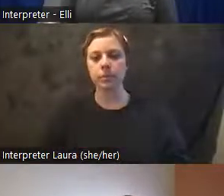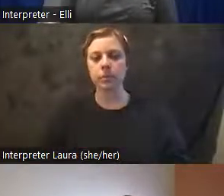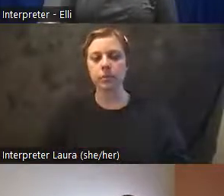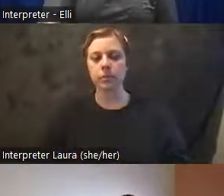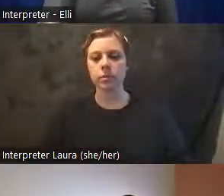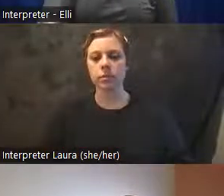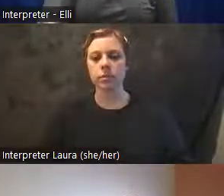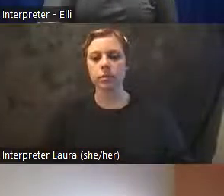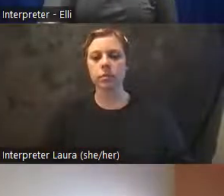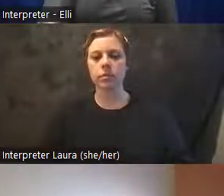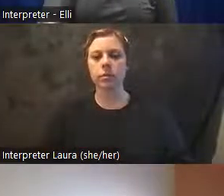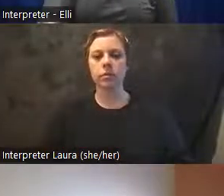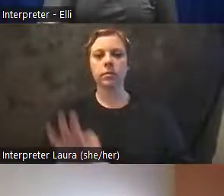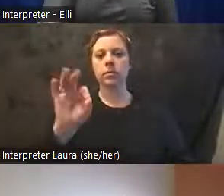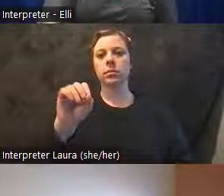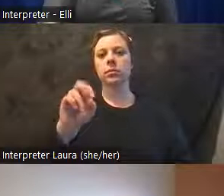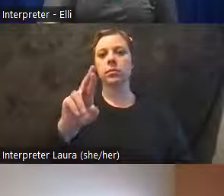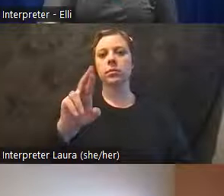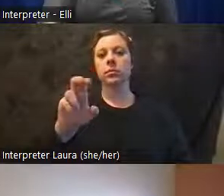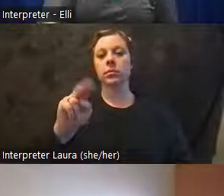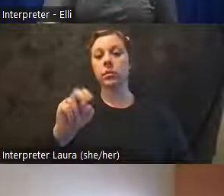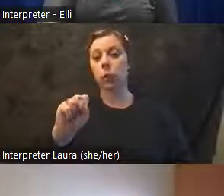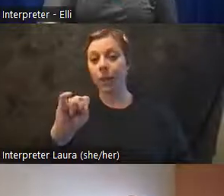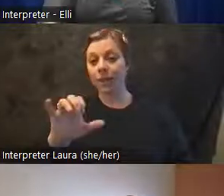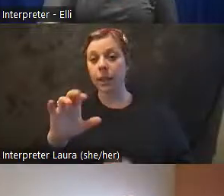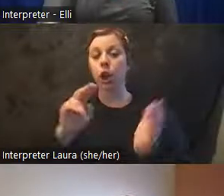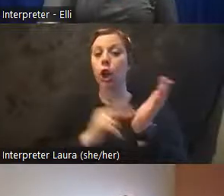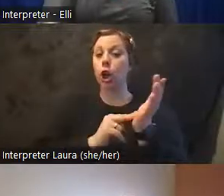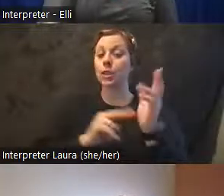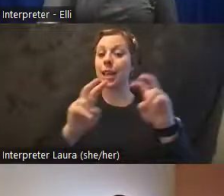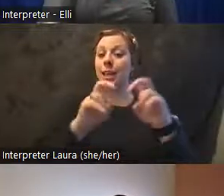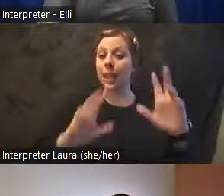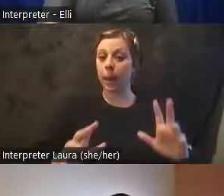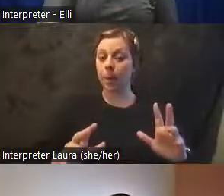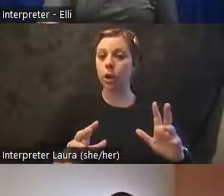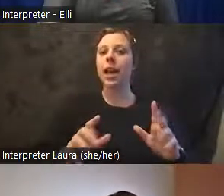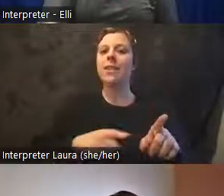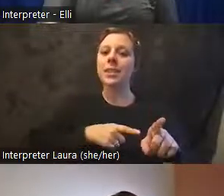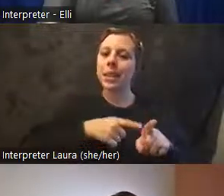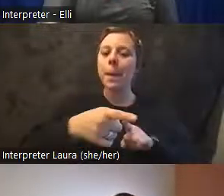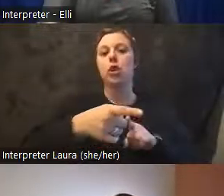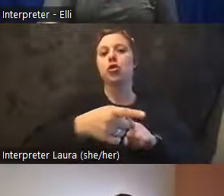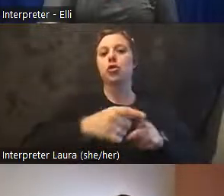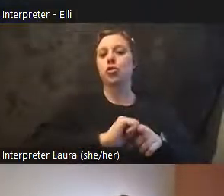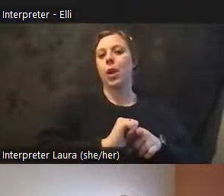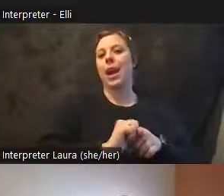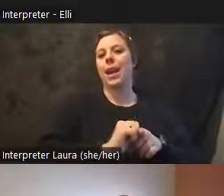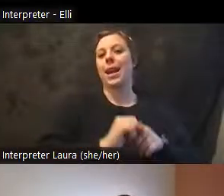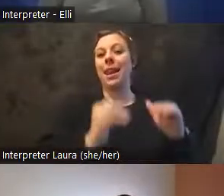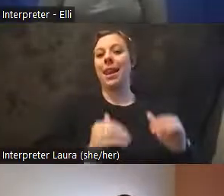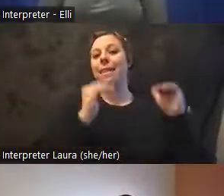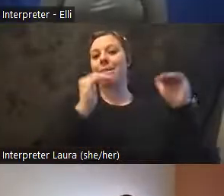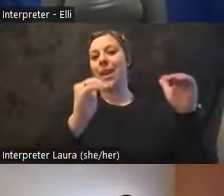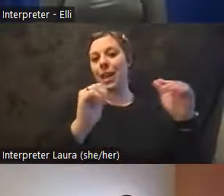So forensic nurse examiners are specially trained advanced practice, for example, nurse practitioners